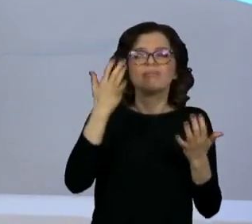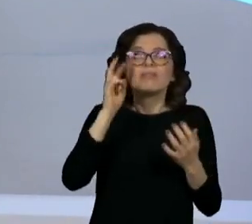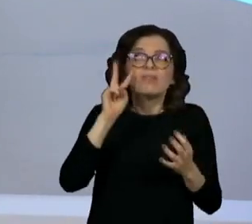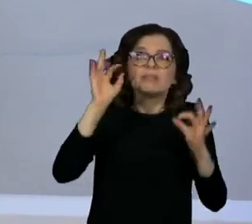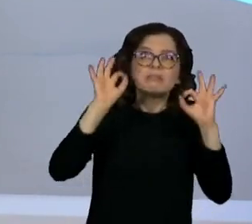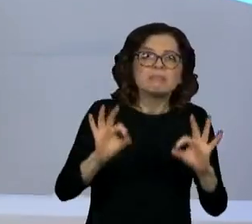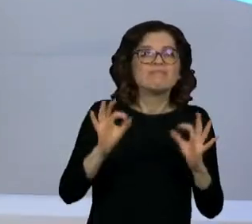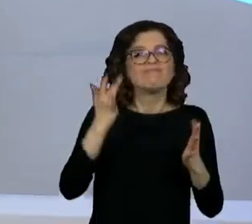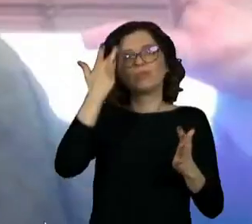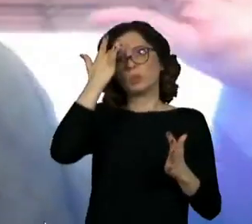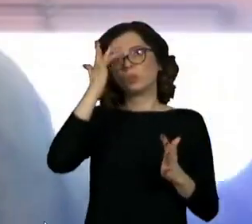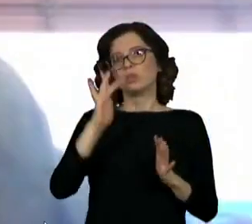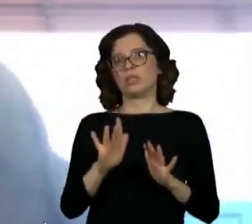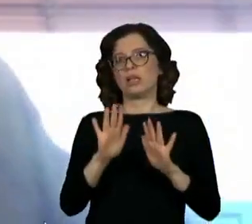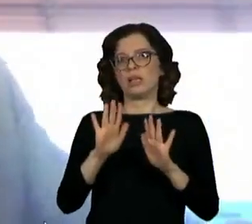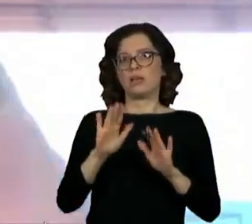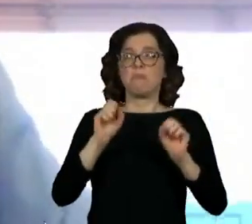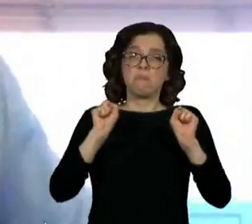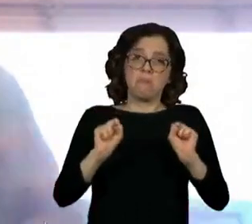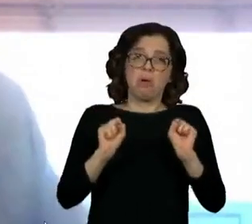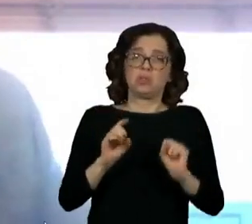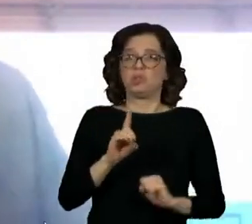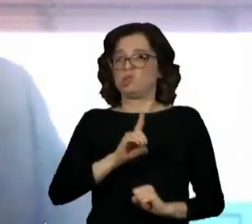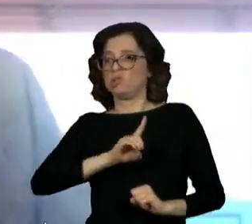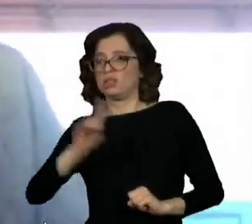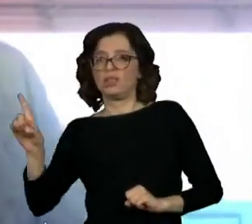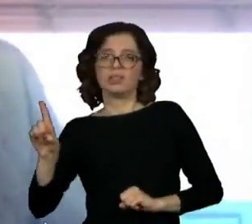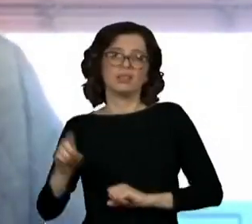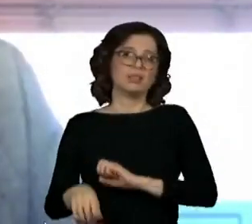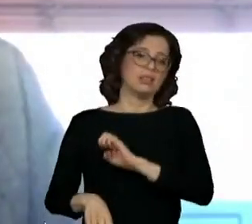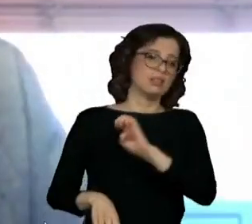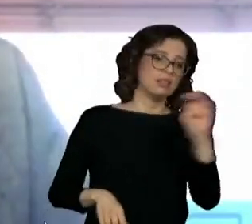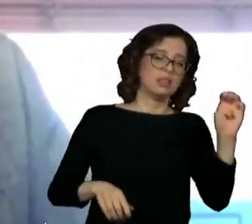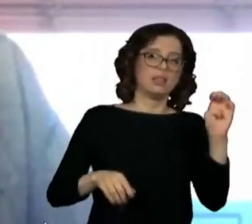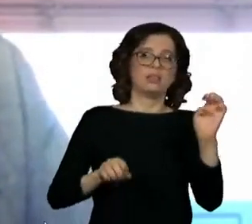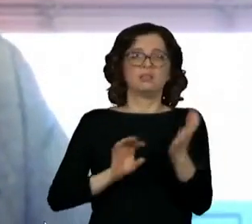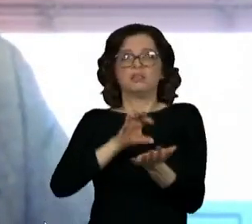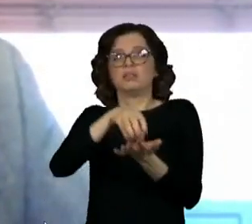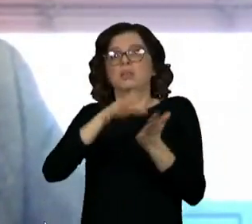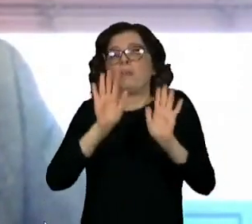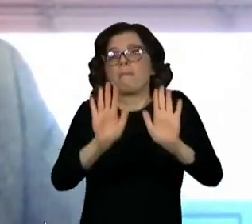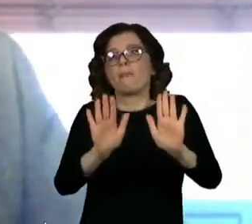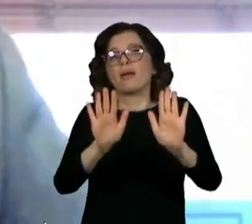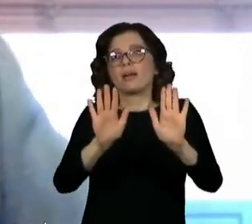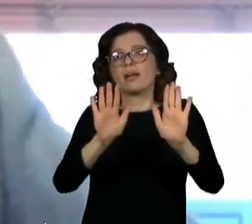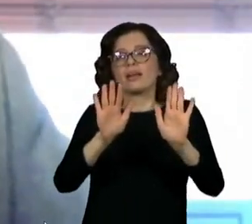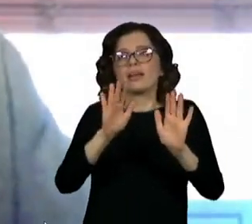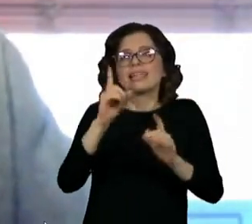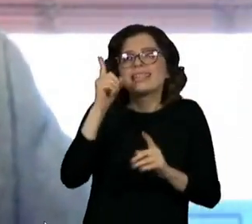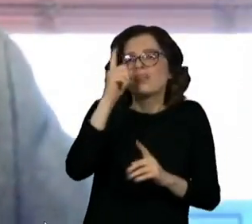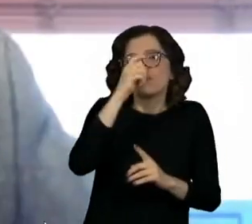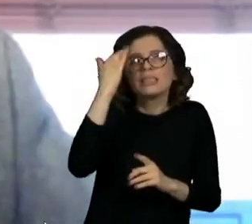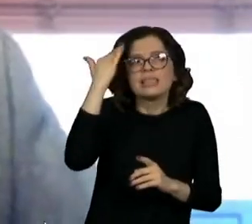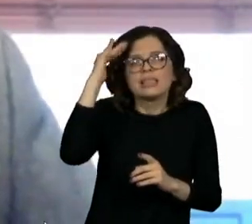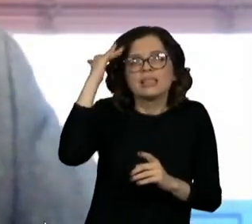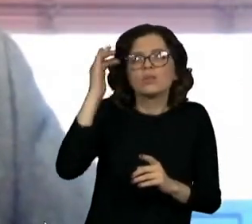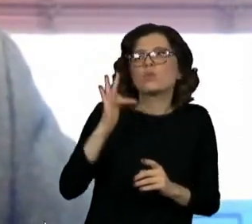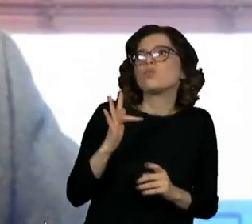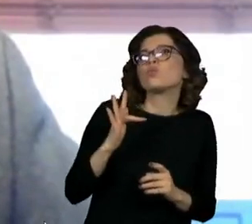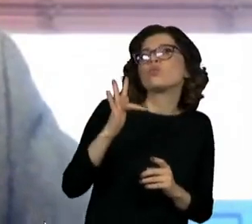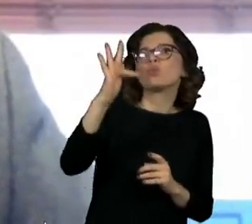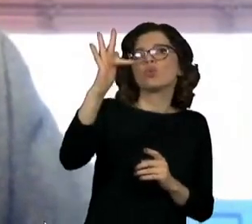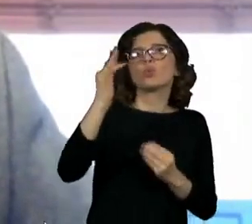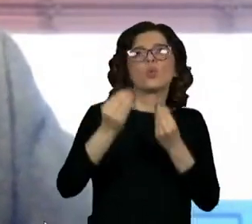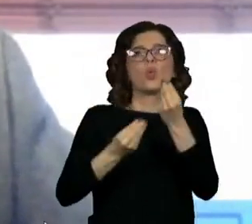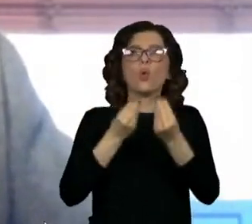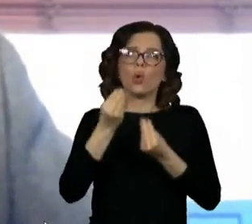whether he or she will be left wing, right wing, center. But it's easy to predict that if the